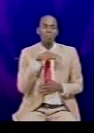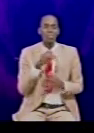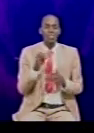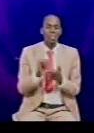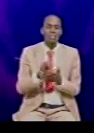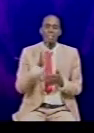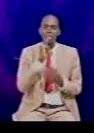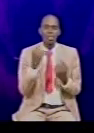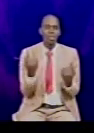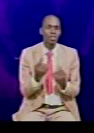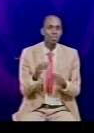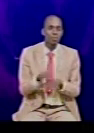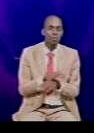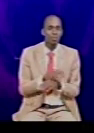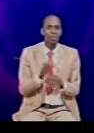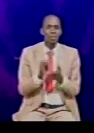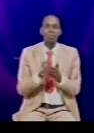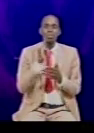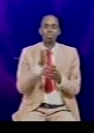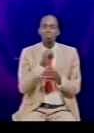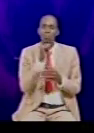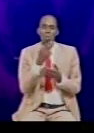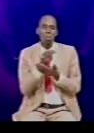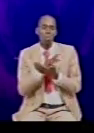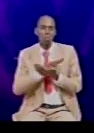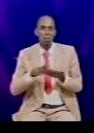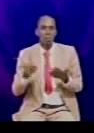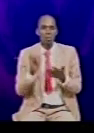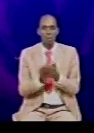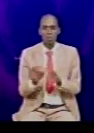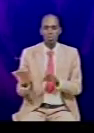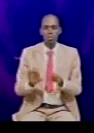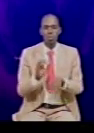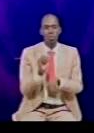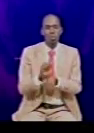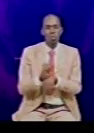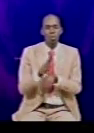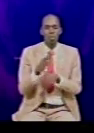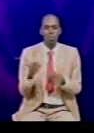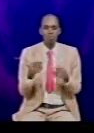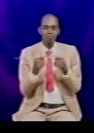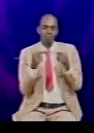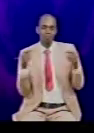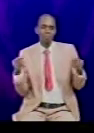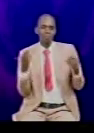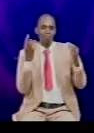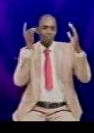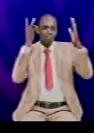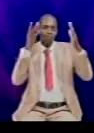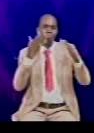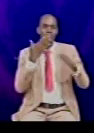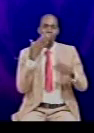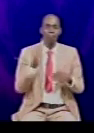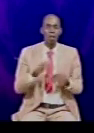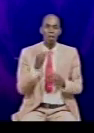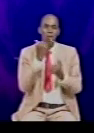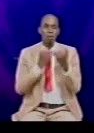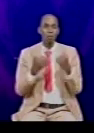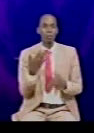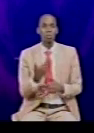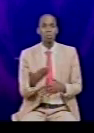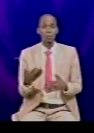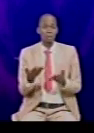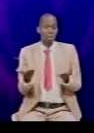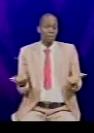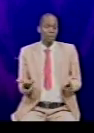sinful, that is ungodly, or worketh abomination. These verses tells